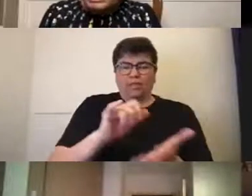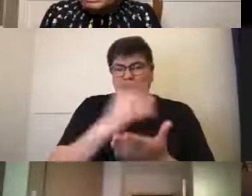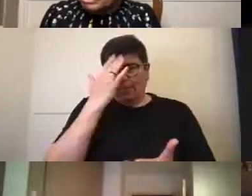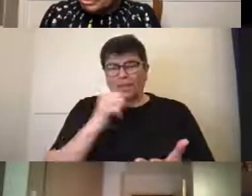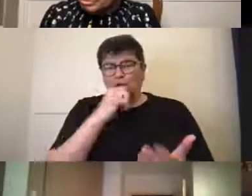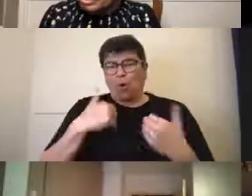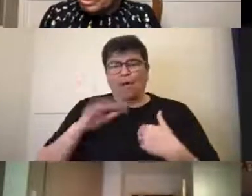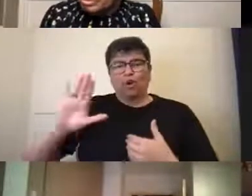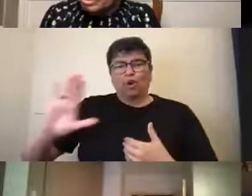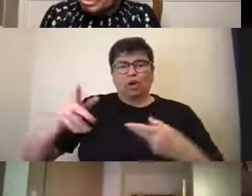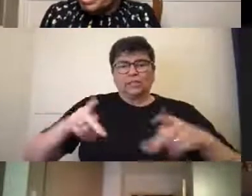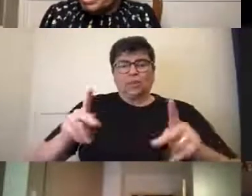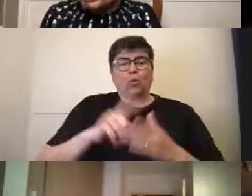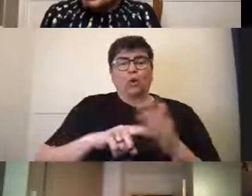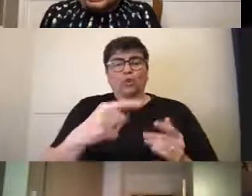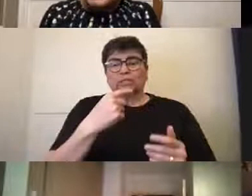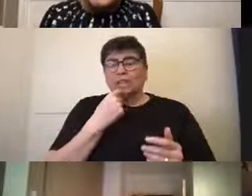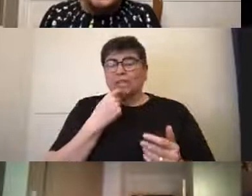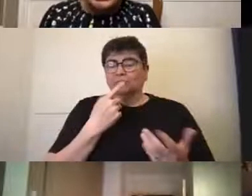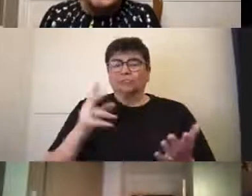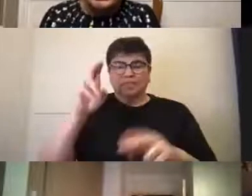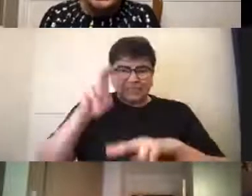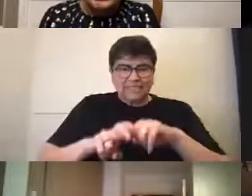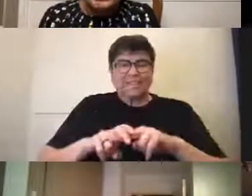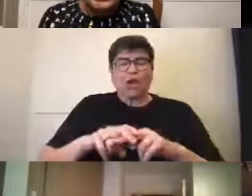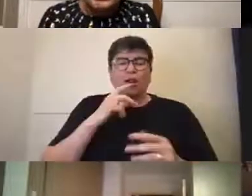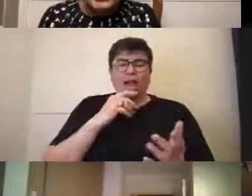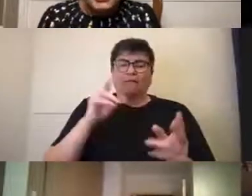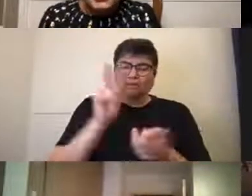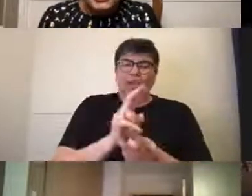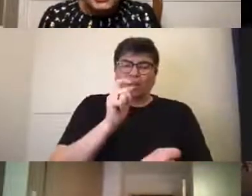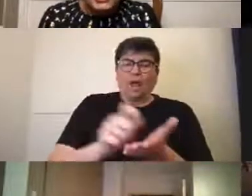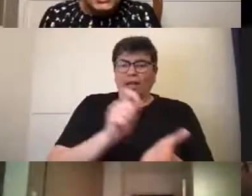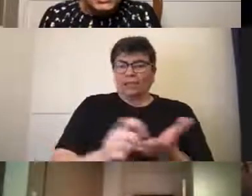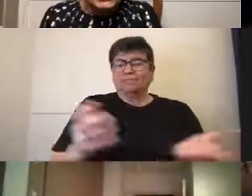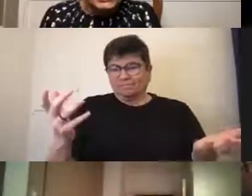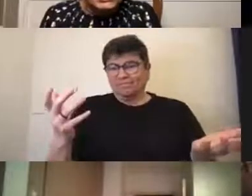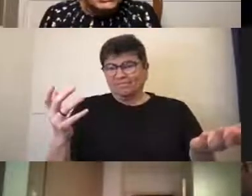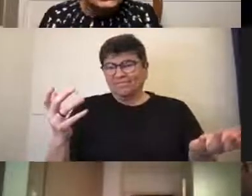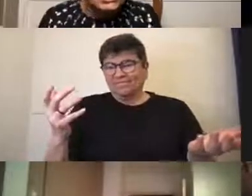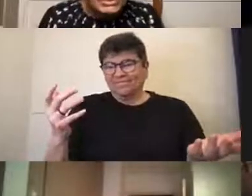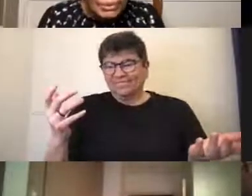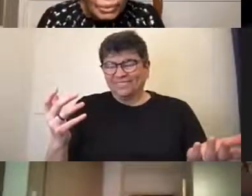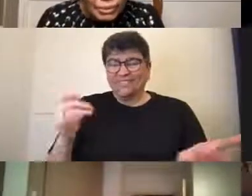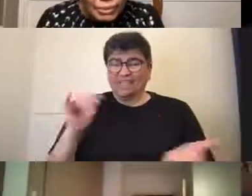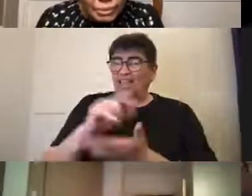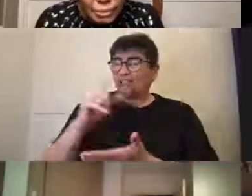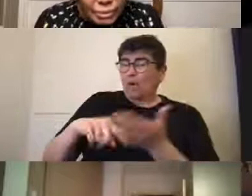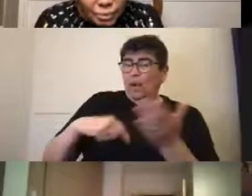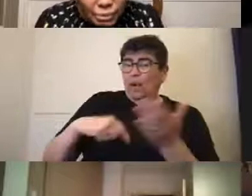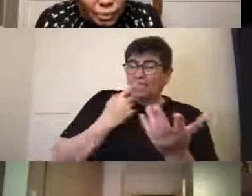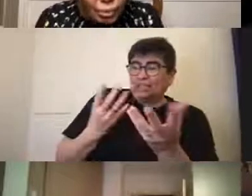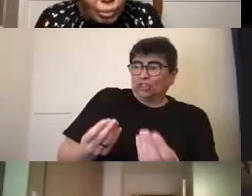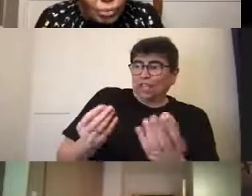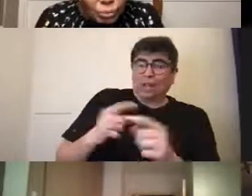have her consent. And what you're saying is sit my ass down and fucking write it. Yeah. And that's what I'm okay. saying gently, yeah. but you